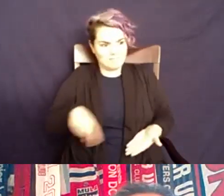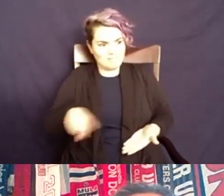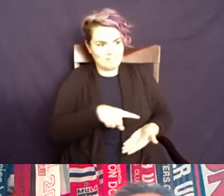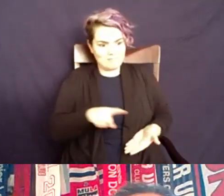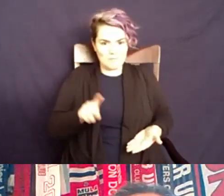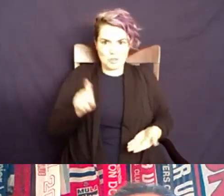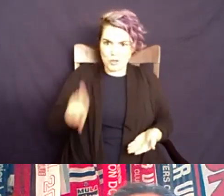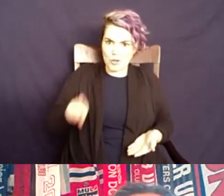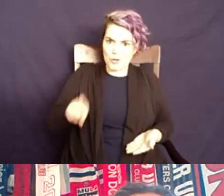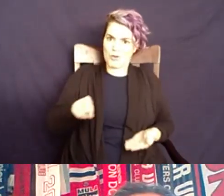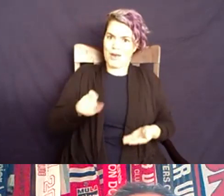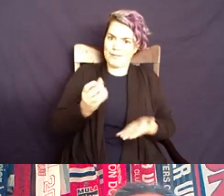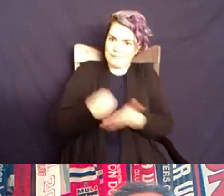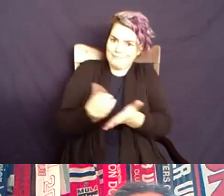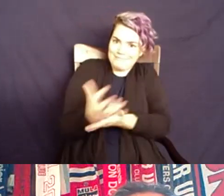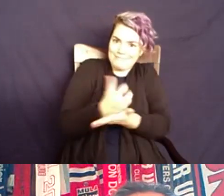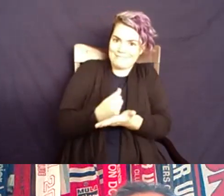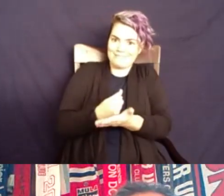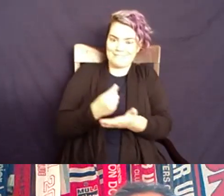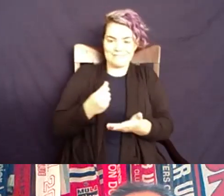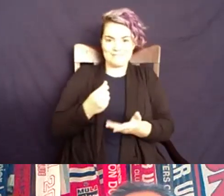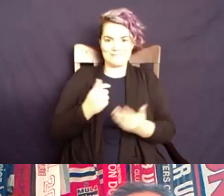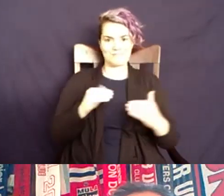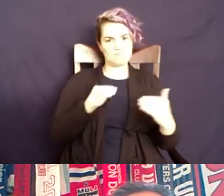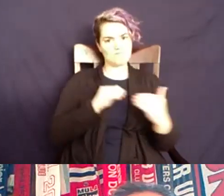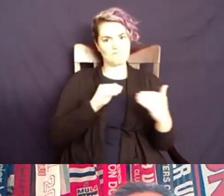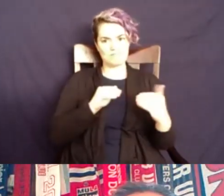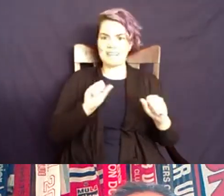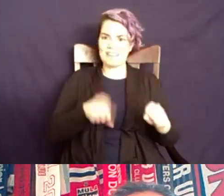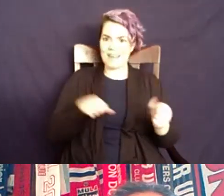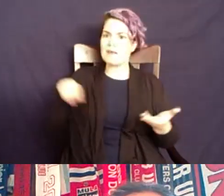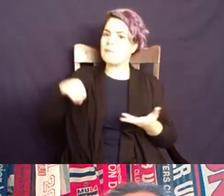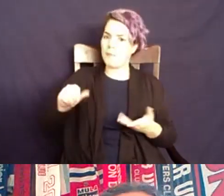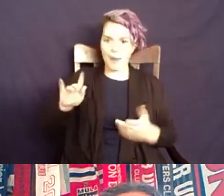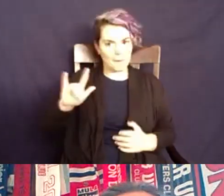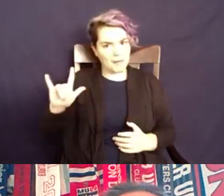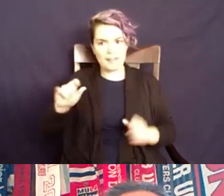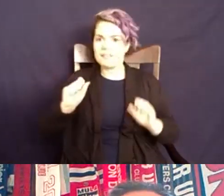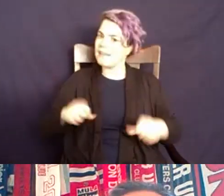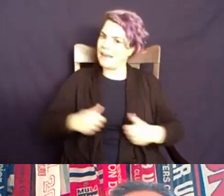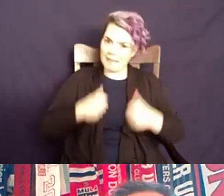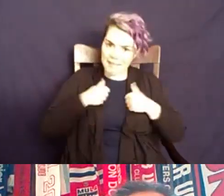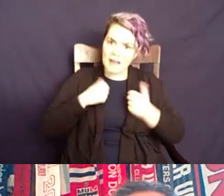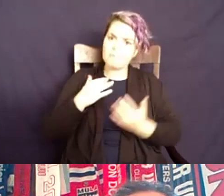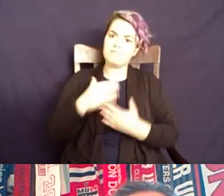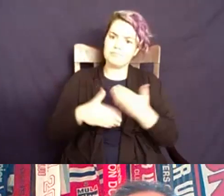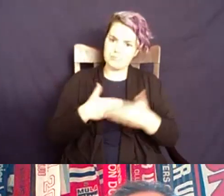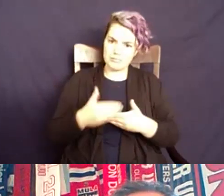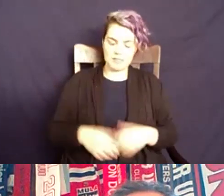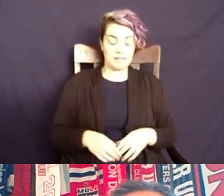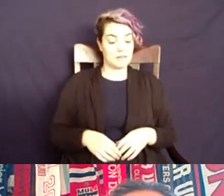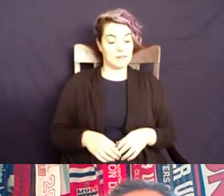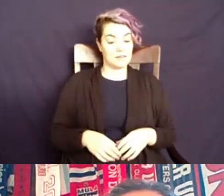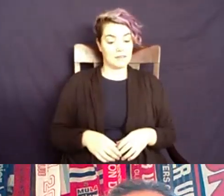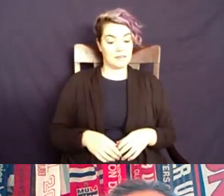dignity of a source of income that is livable, because you've got sub-minimum wage still